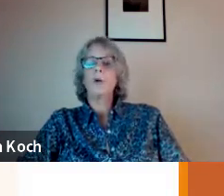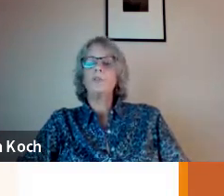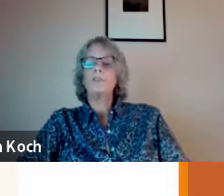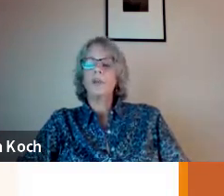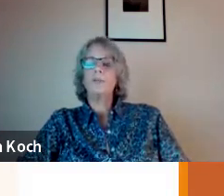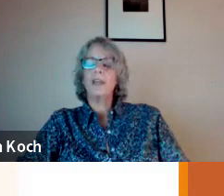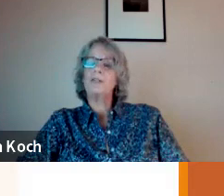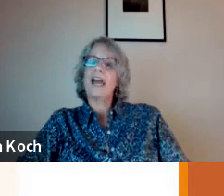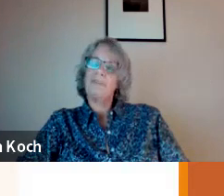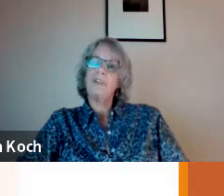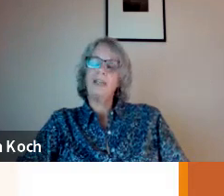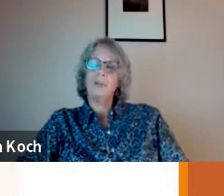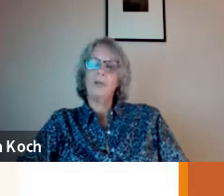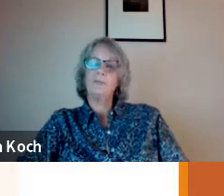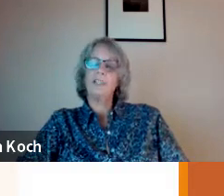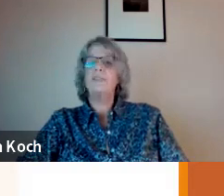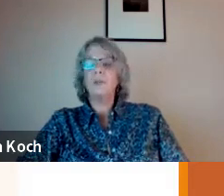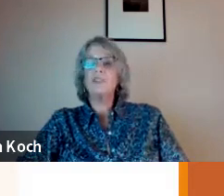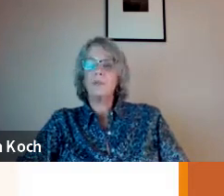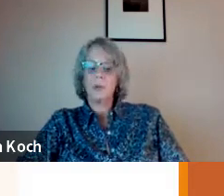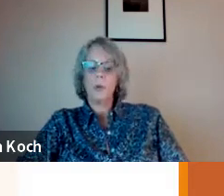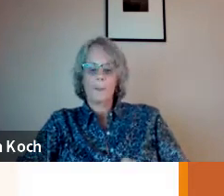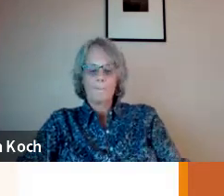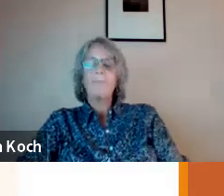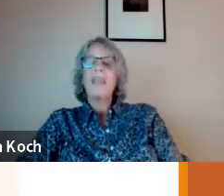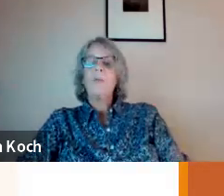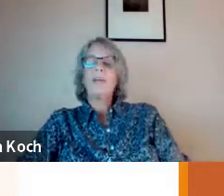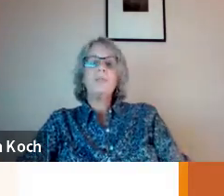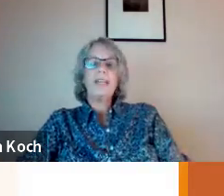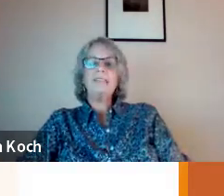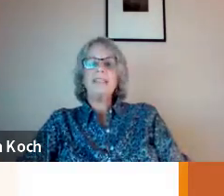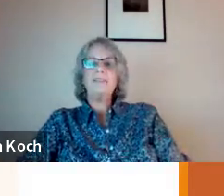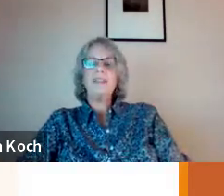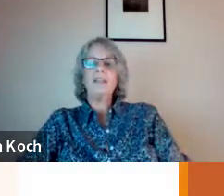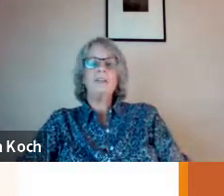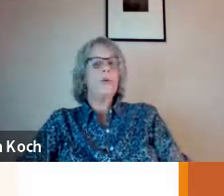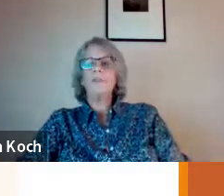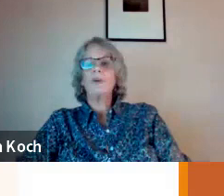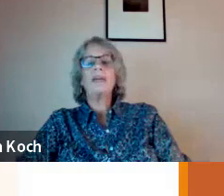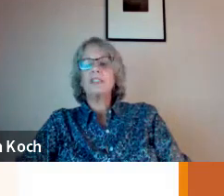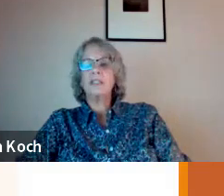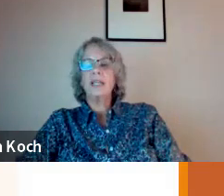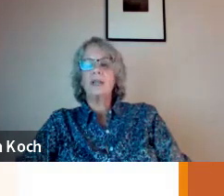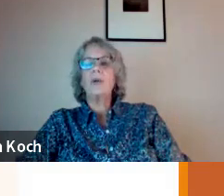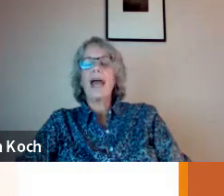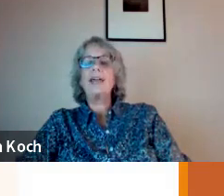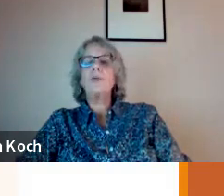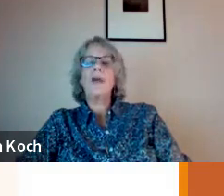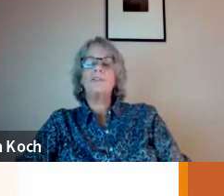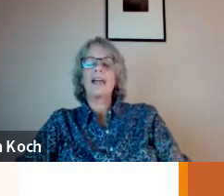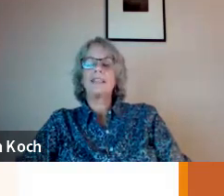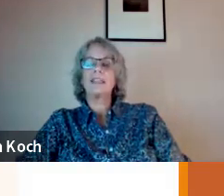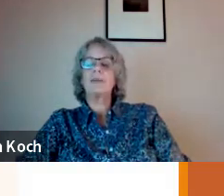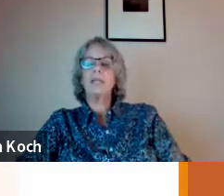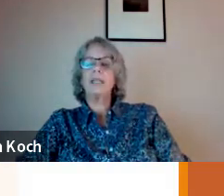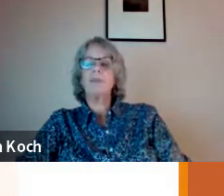one from Roads to Freedom there to advocate for him, to give him some support. We explained to David that no one ever gave us the link, that we had no